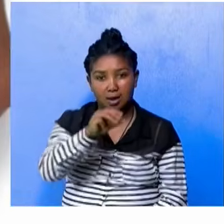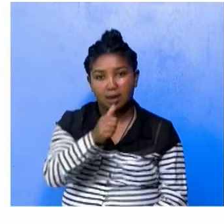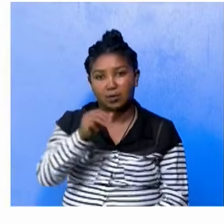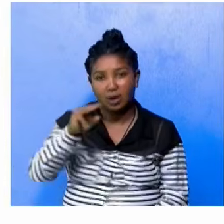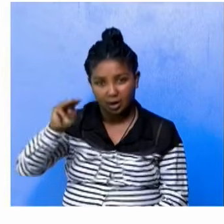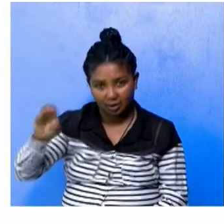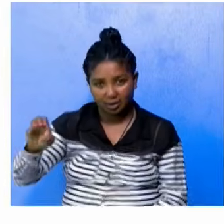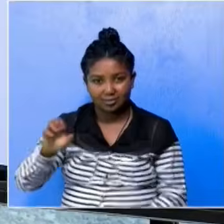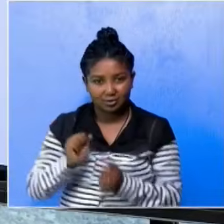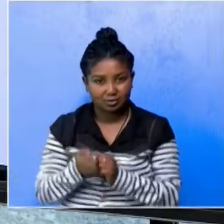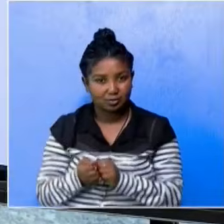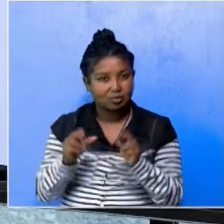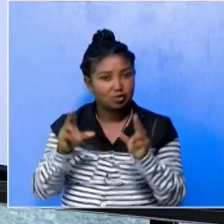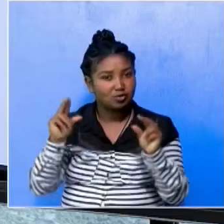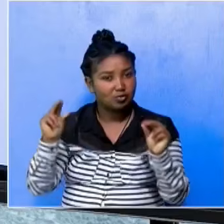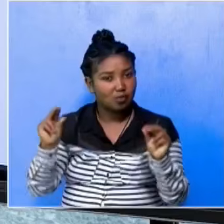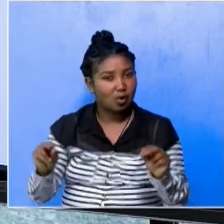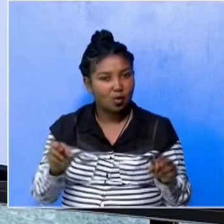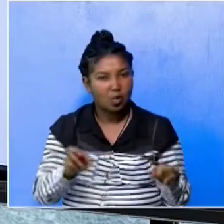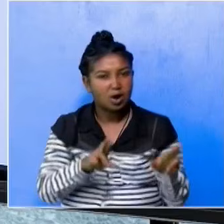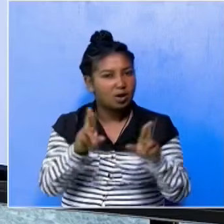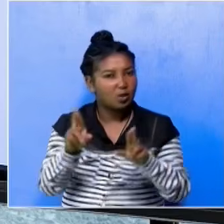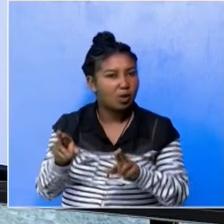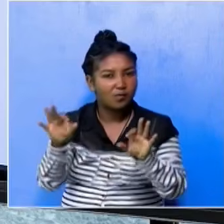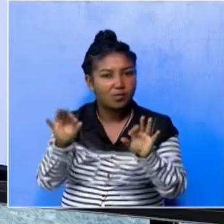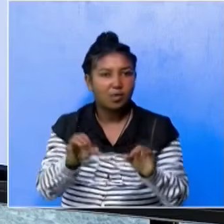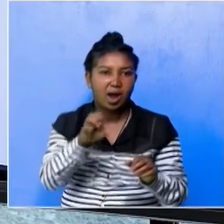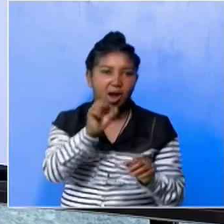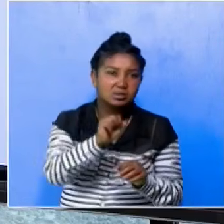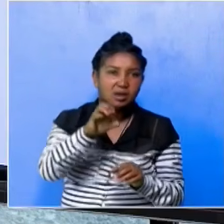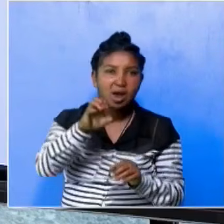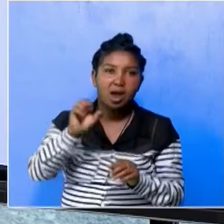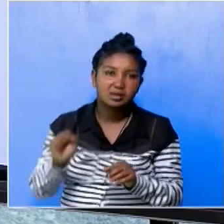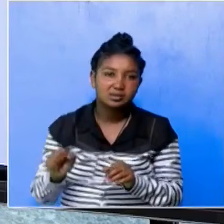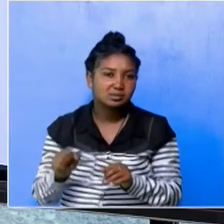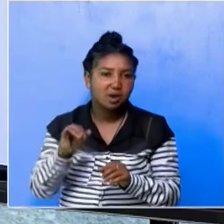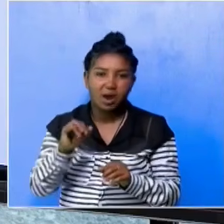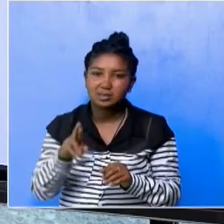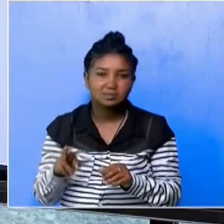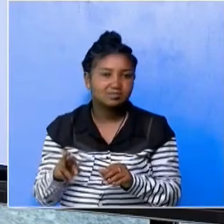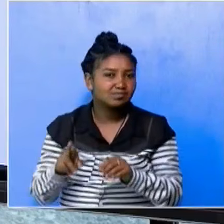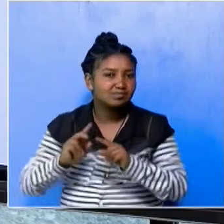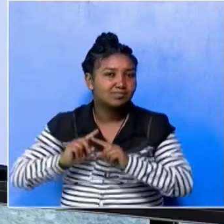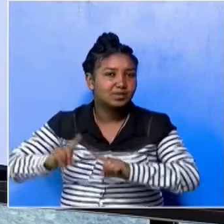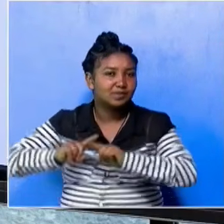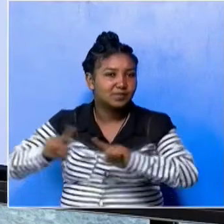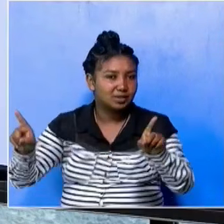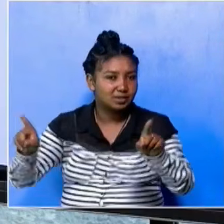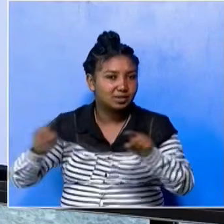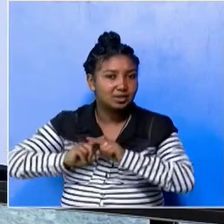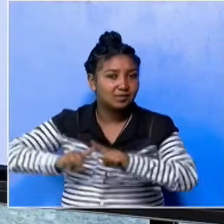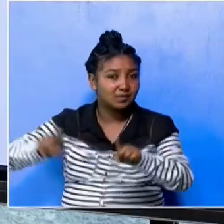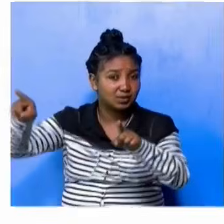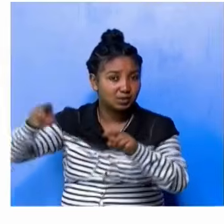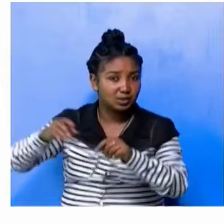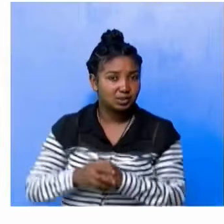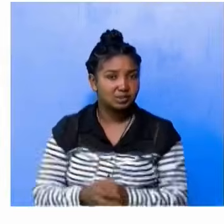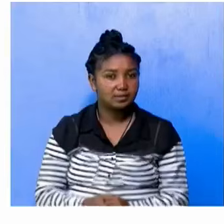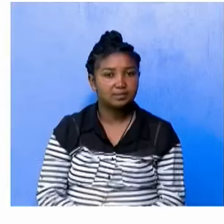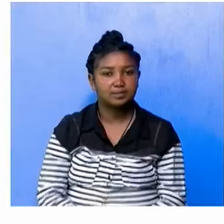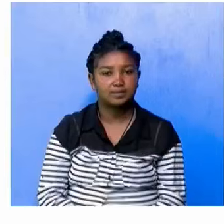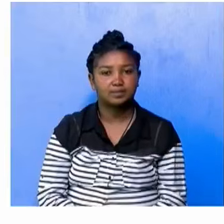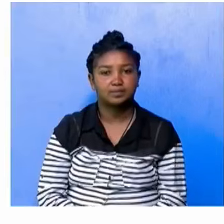We change this one. There is no regular form just like S, ES, or IES. They do not take that.